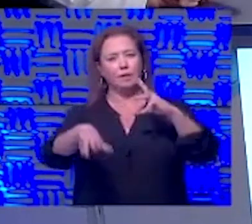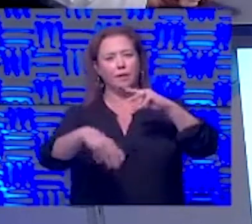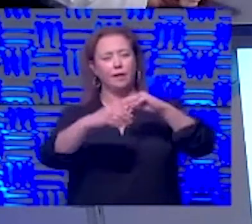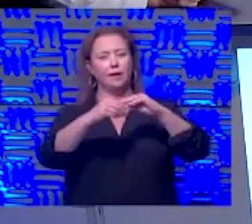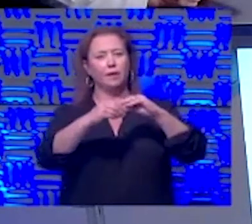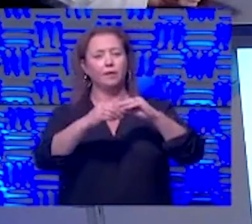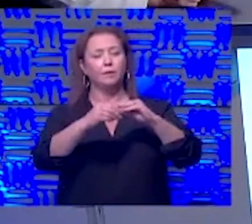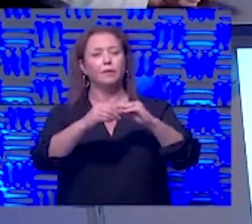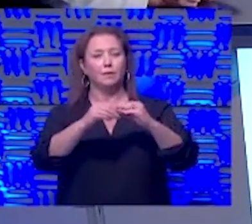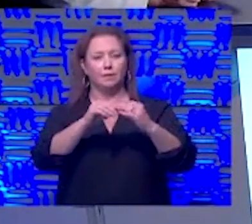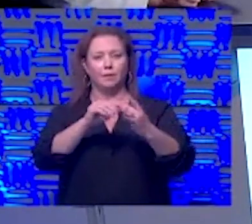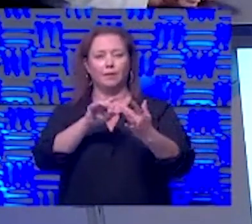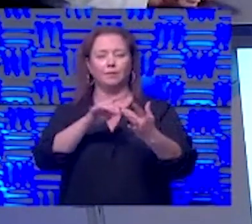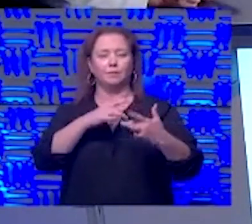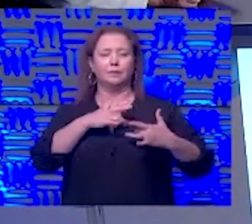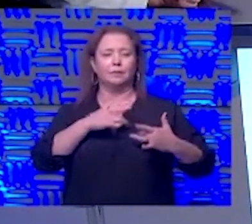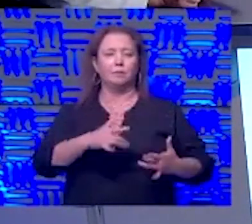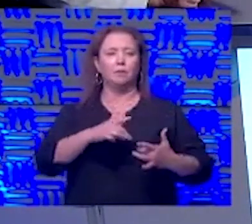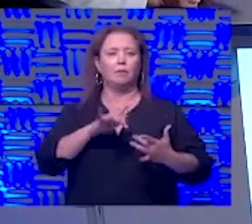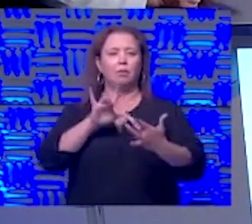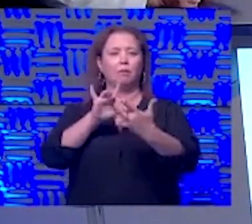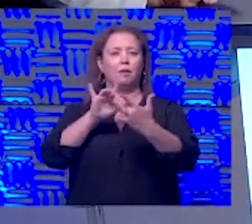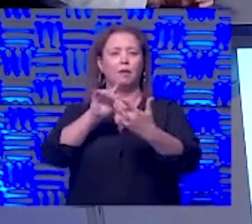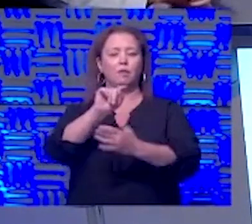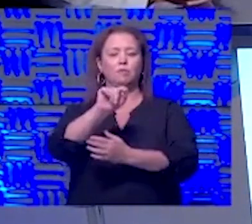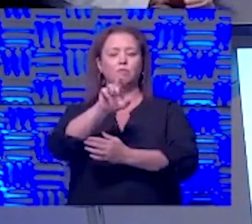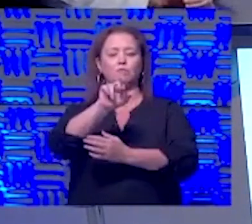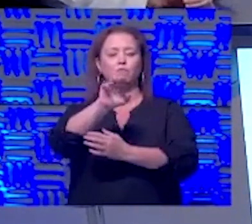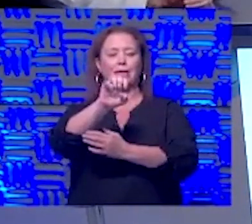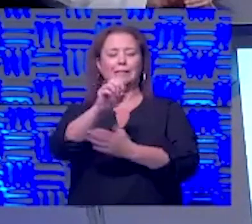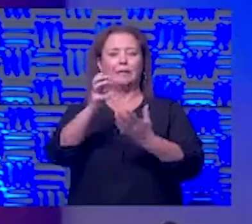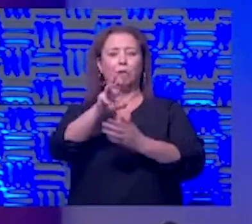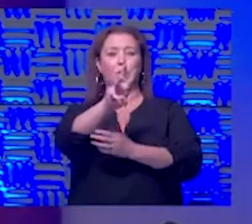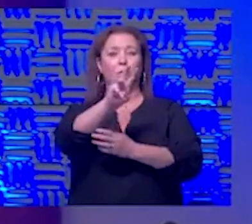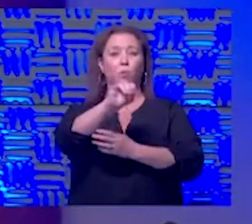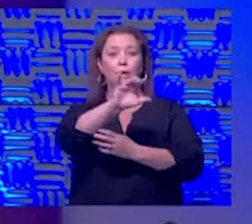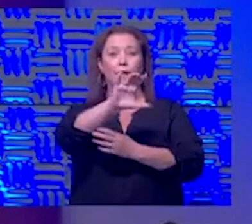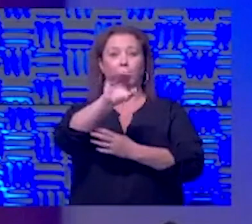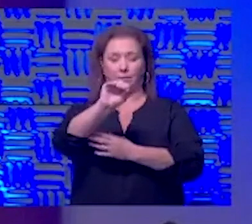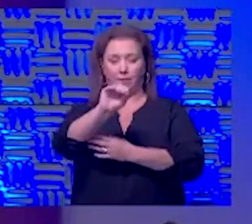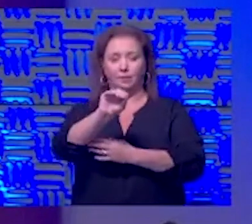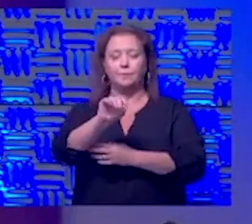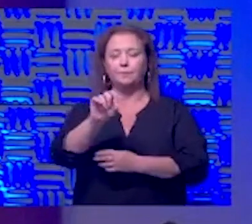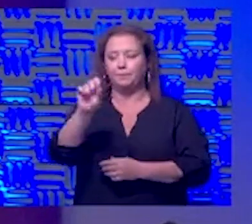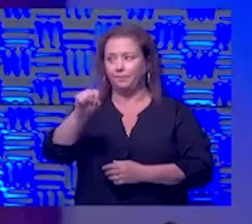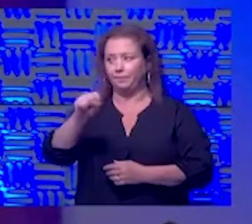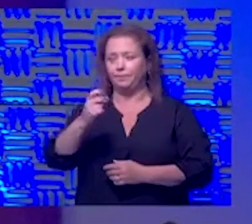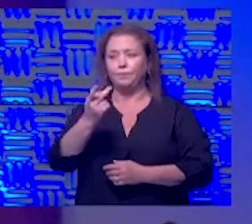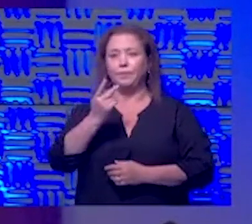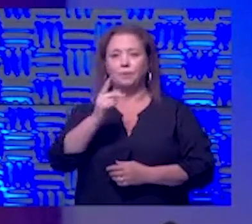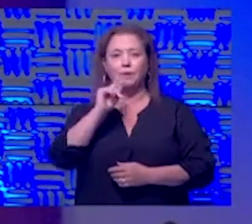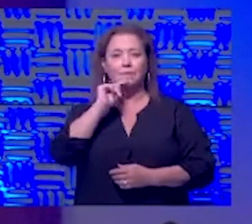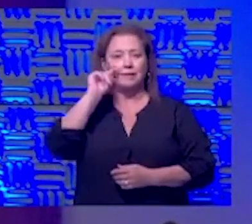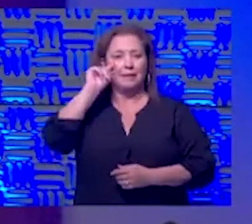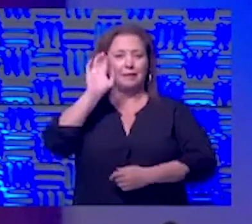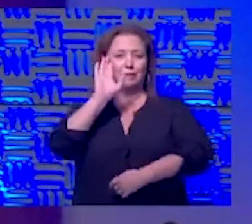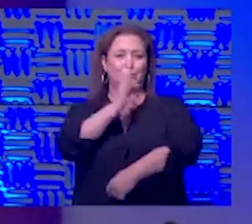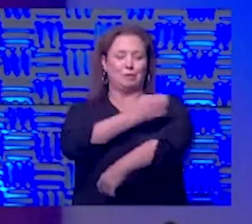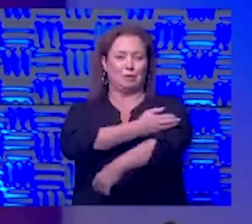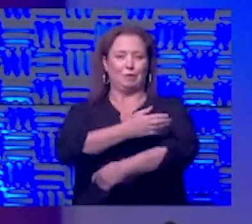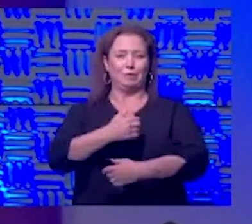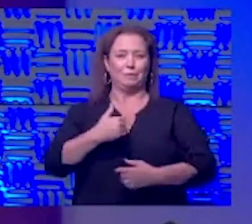typical contact tracing question in Wyandotte yeah. County. It is, or in it any is, county. and you and I both have experienced teenage daughters, and Yes, and we so